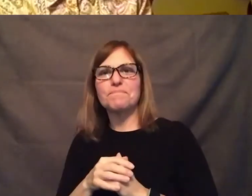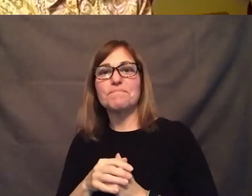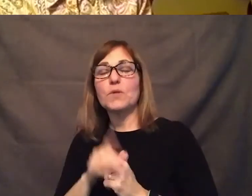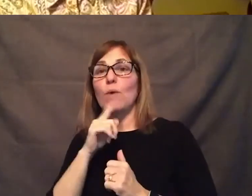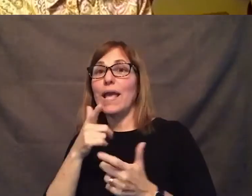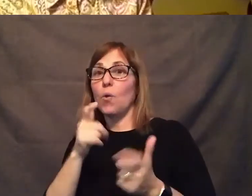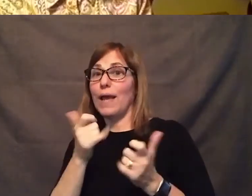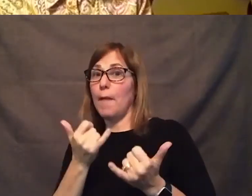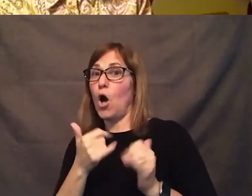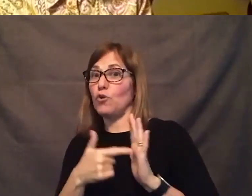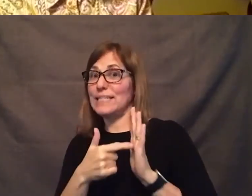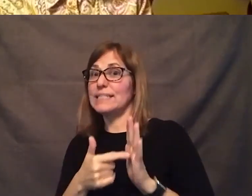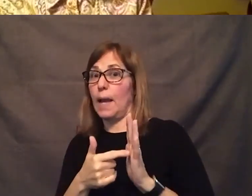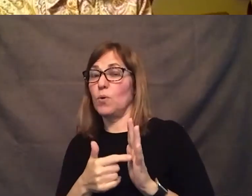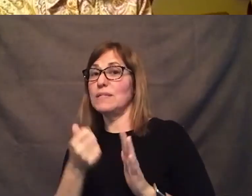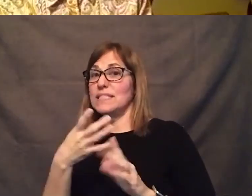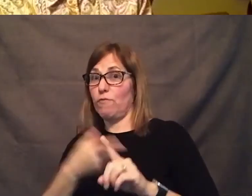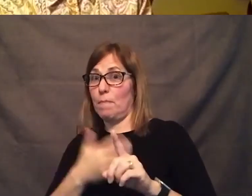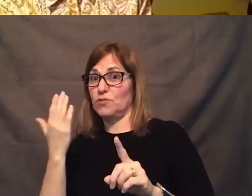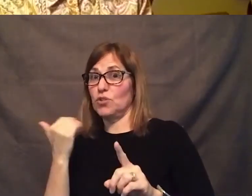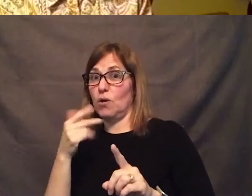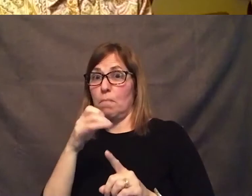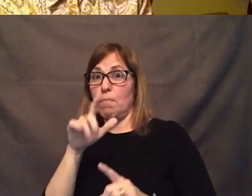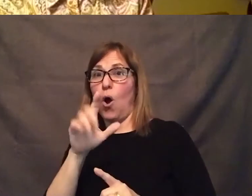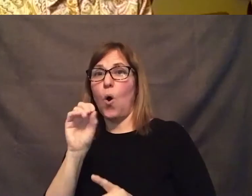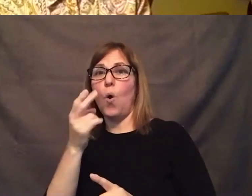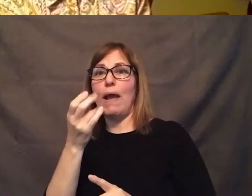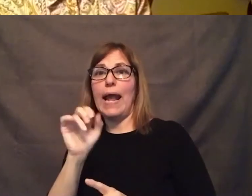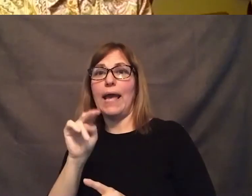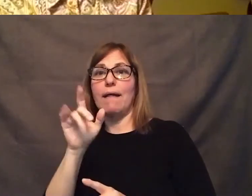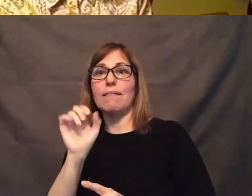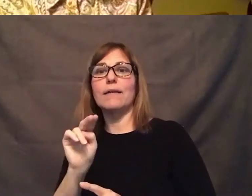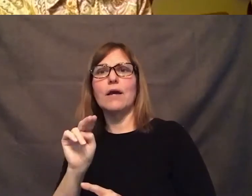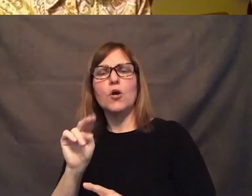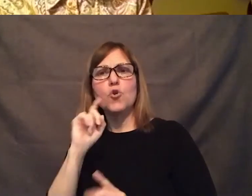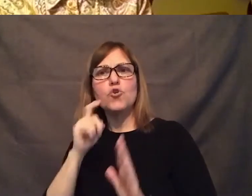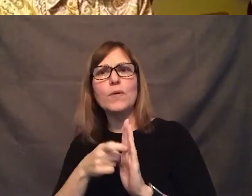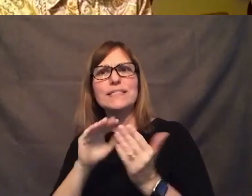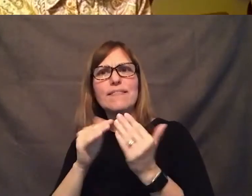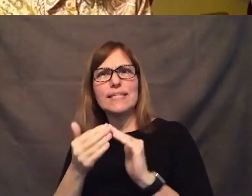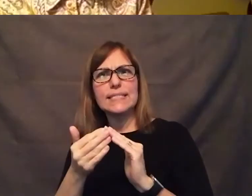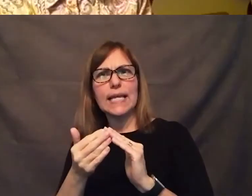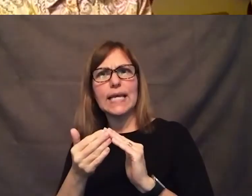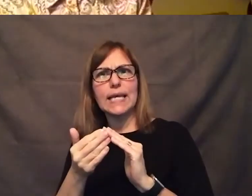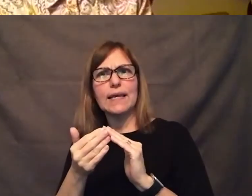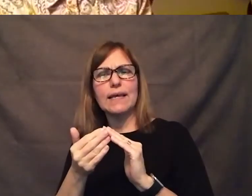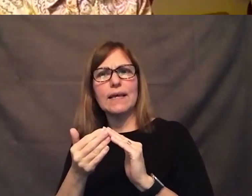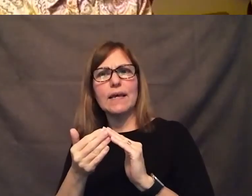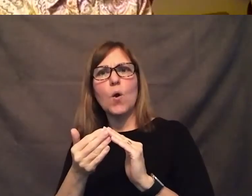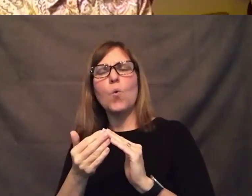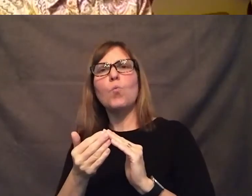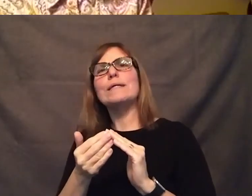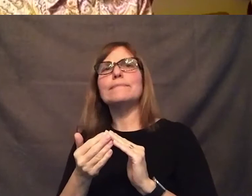example of this is several months ago, Paula Hanlon noticed that the city was putting neighbor ways or